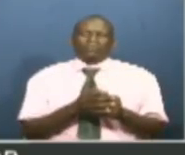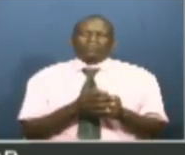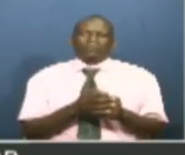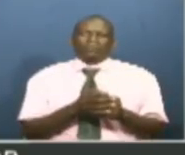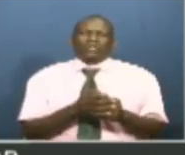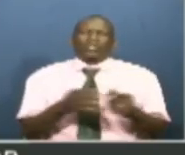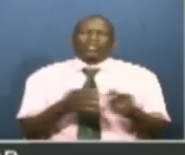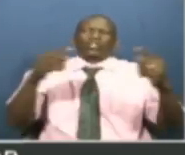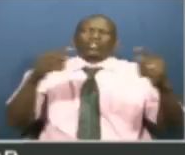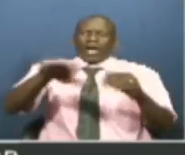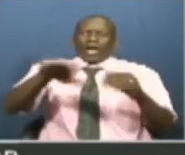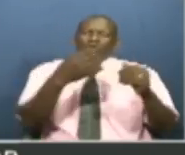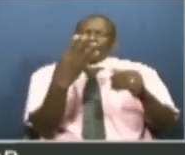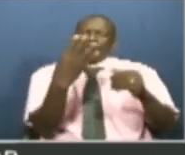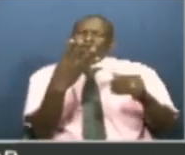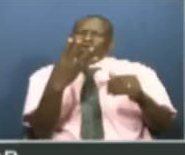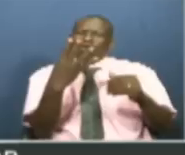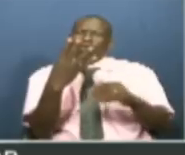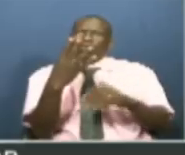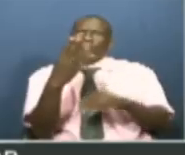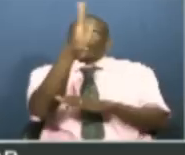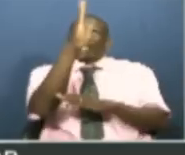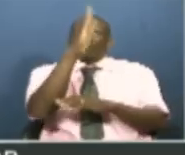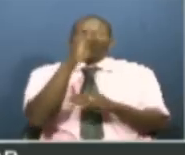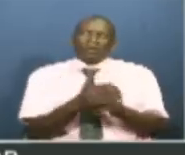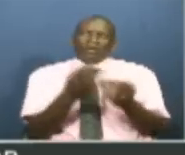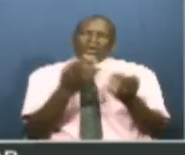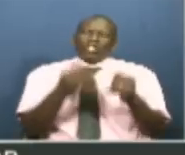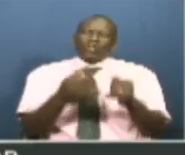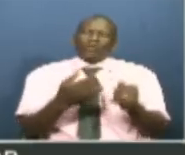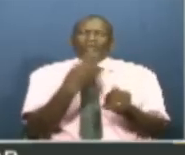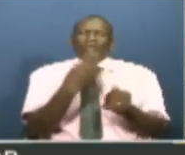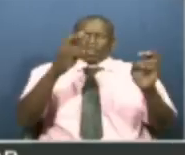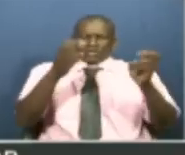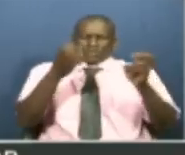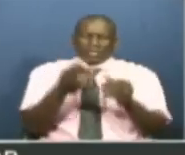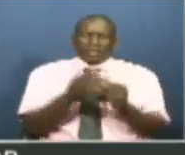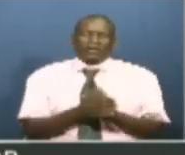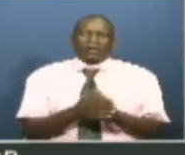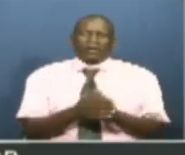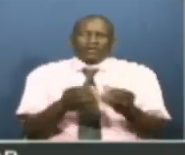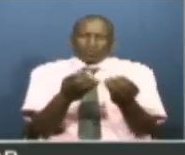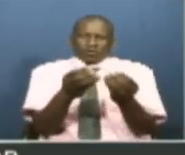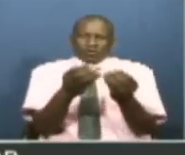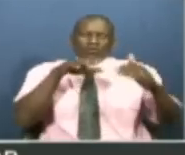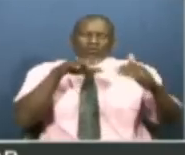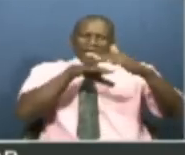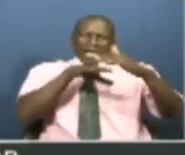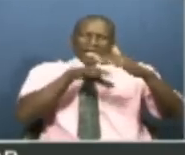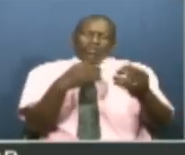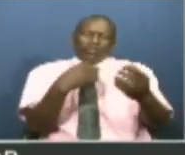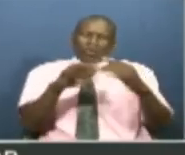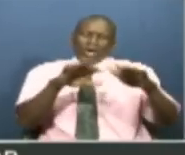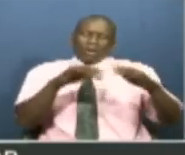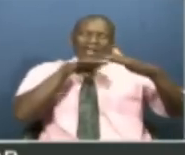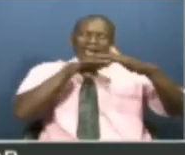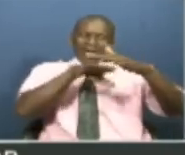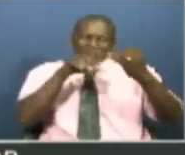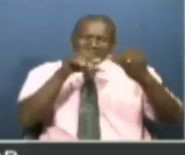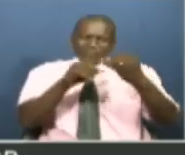to about 4 o'clock in the afternoon. Now, there are two issues here to deal with: access